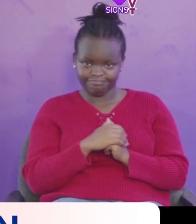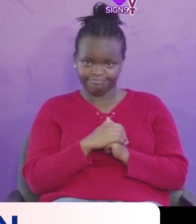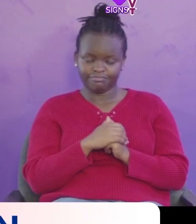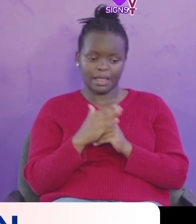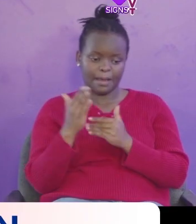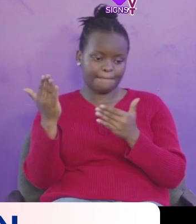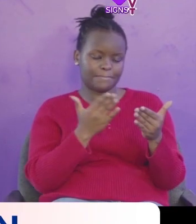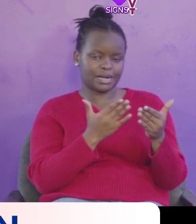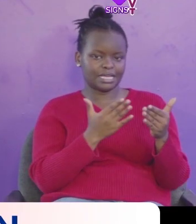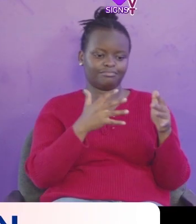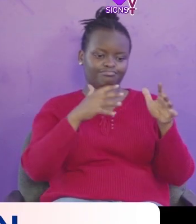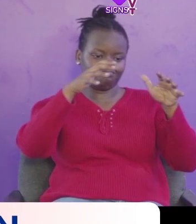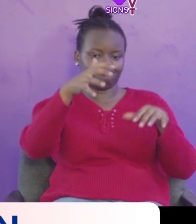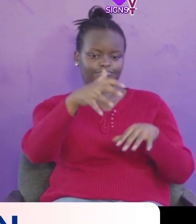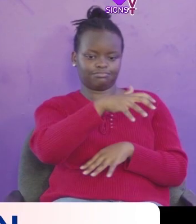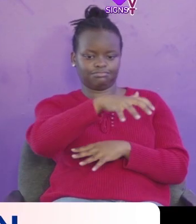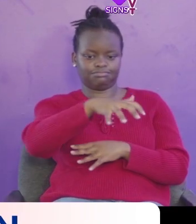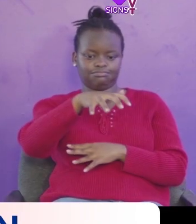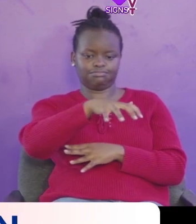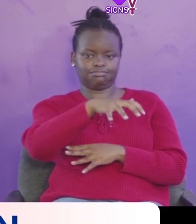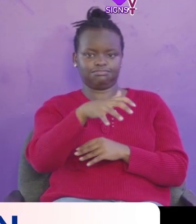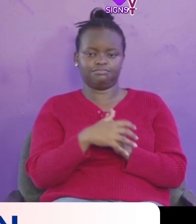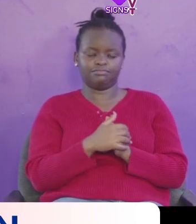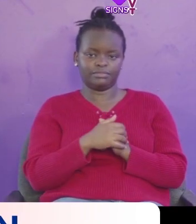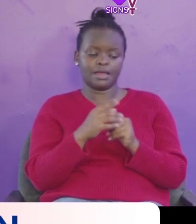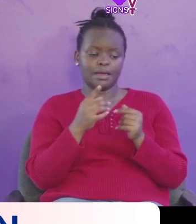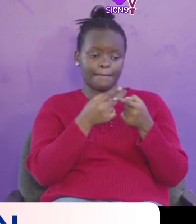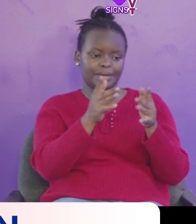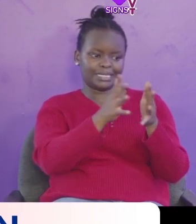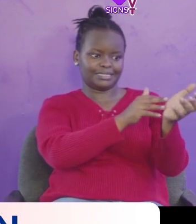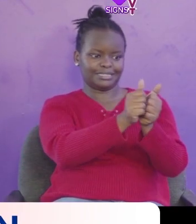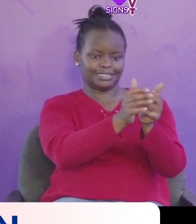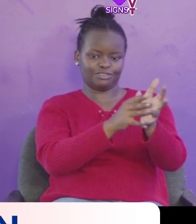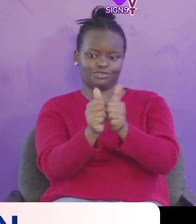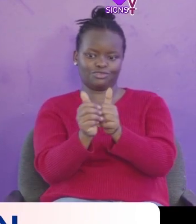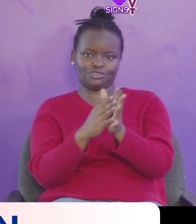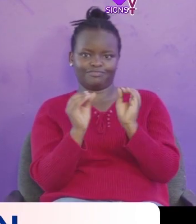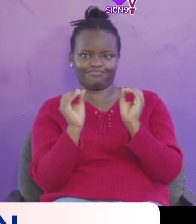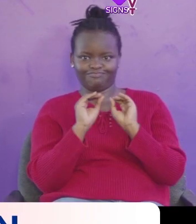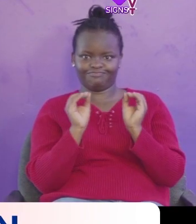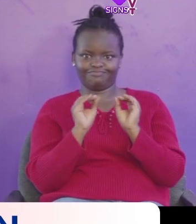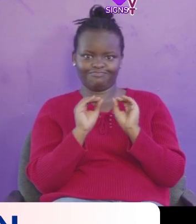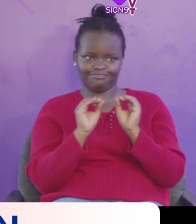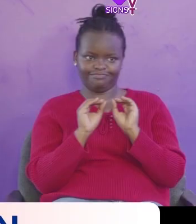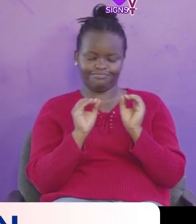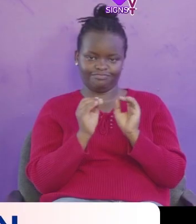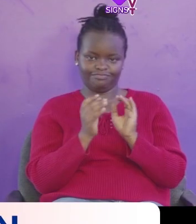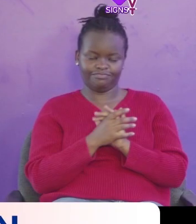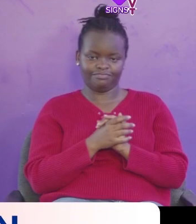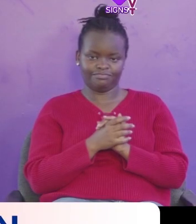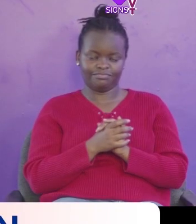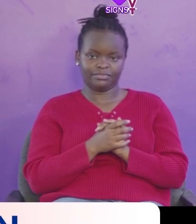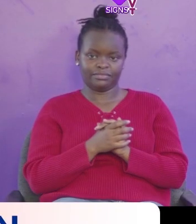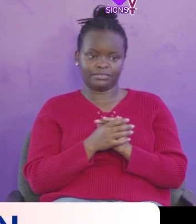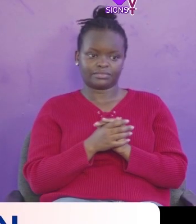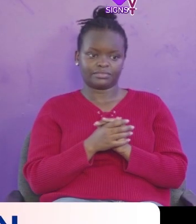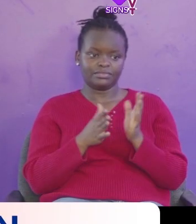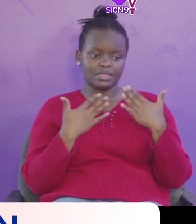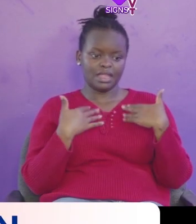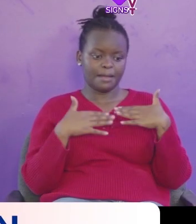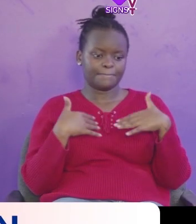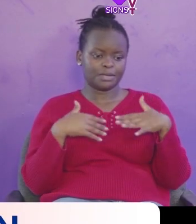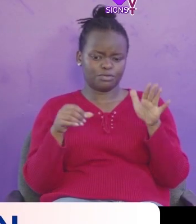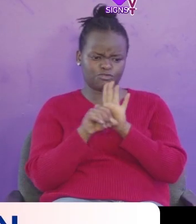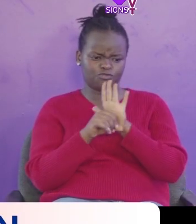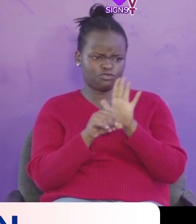Sauti za tingatinga zinatisha. Lakini haikubomoa. Sauti za tingatinga zinatisha. So watu